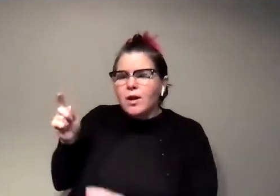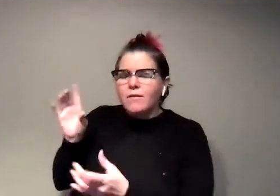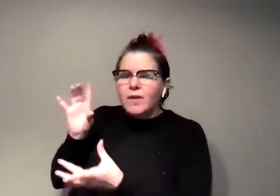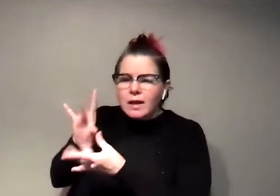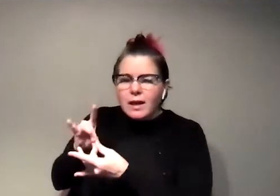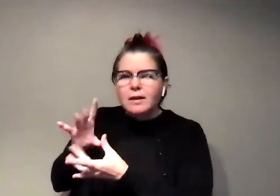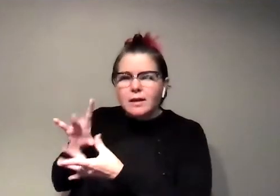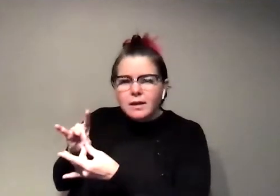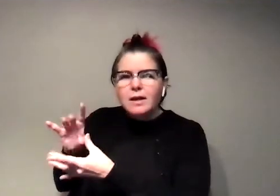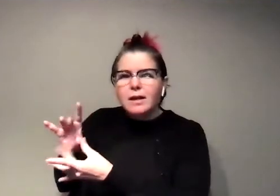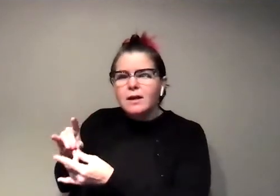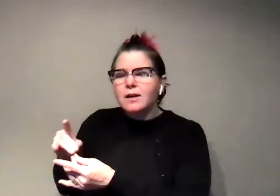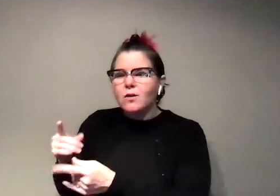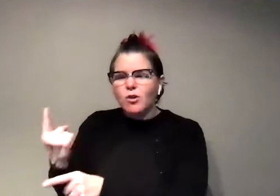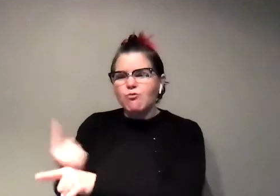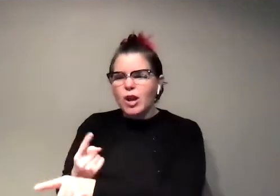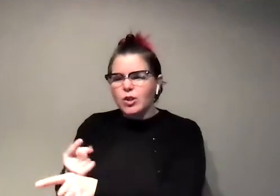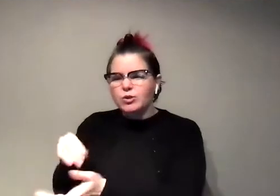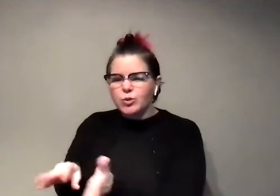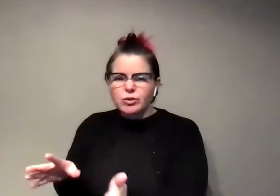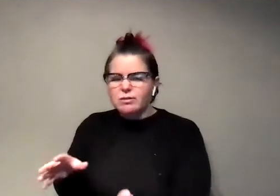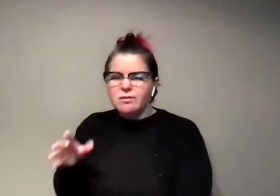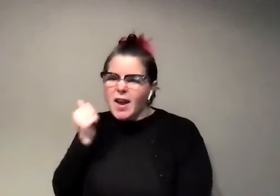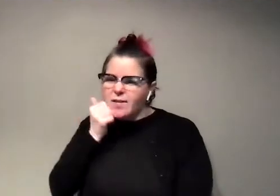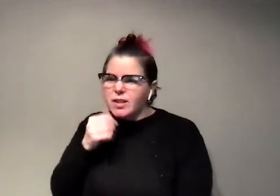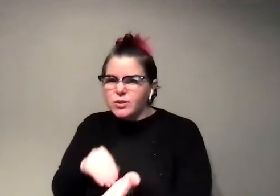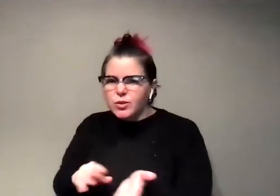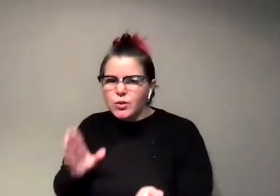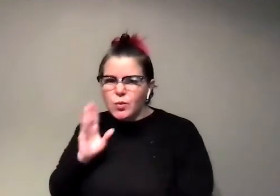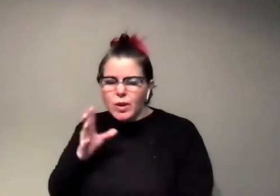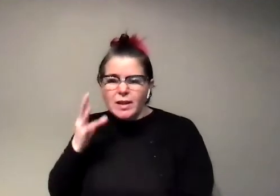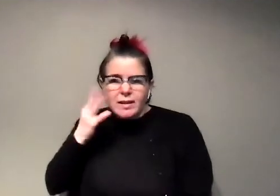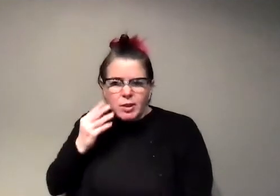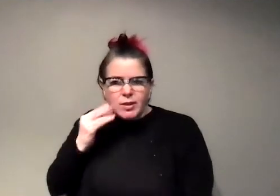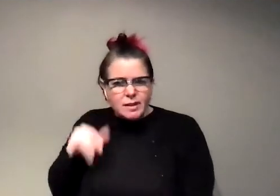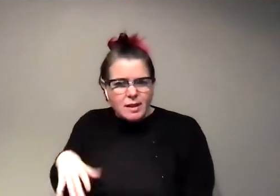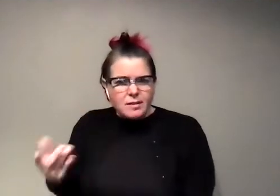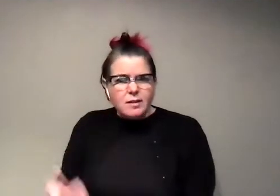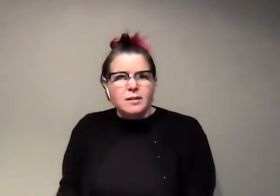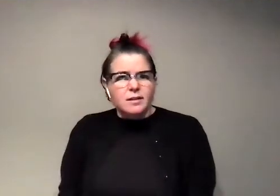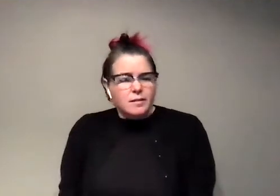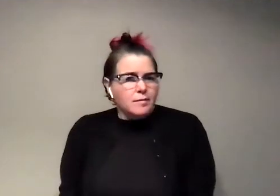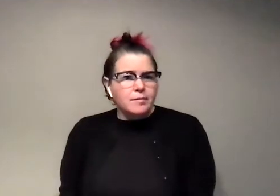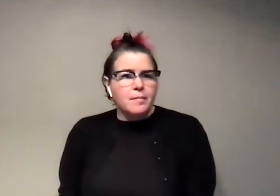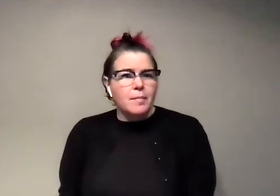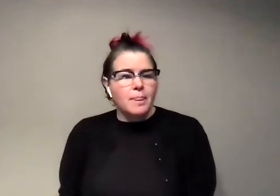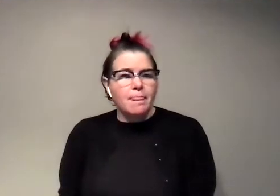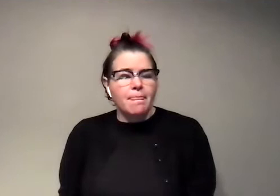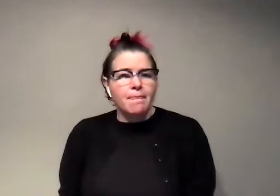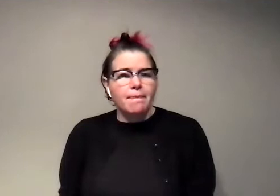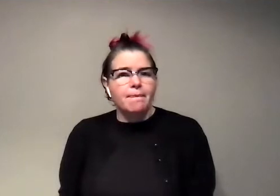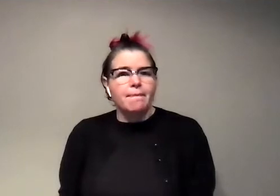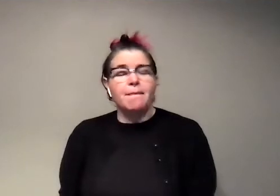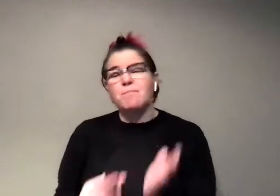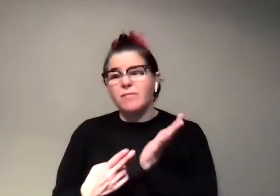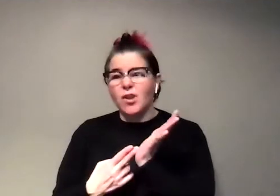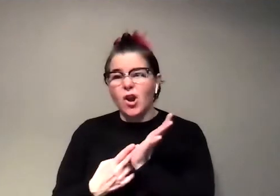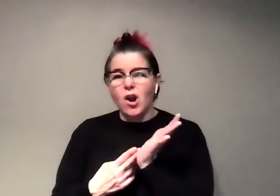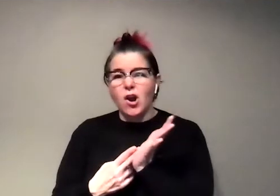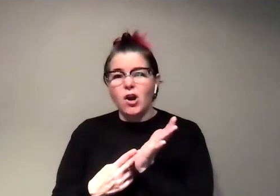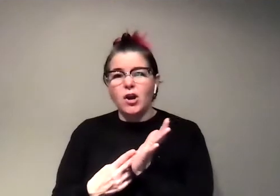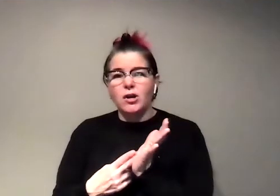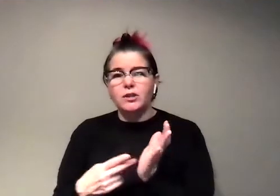that like an average student would experience. And to be honest, we were all handed a